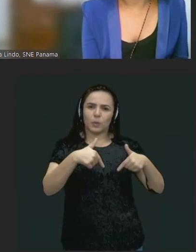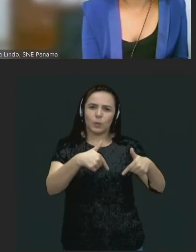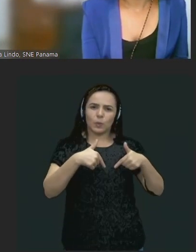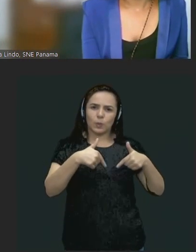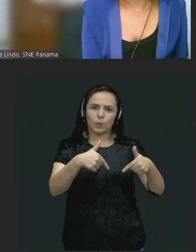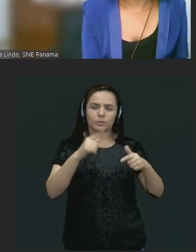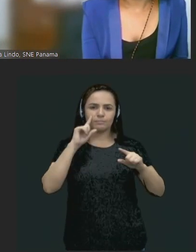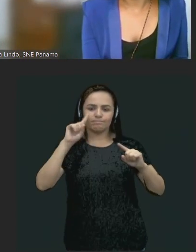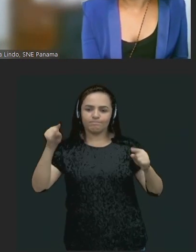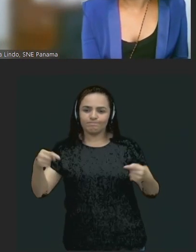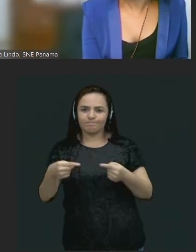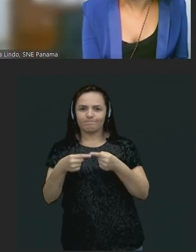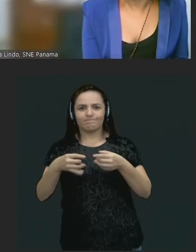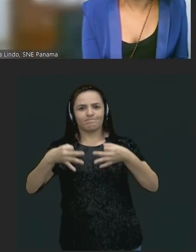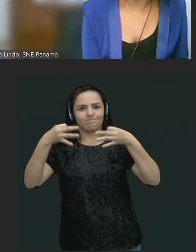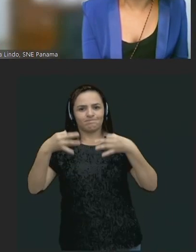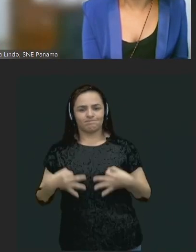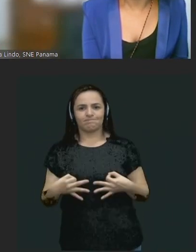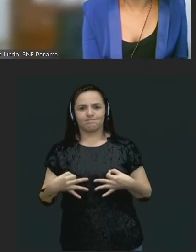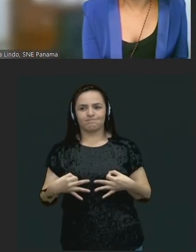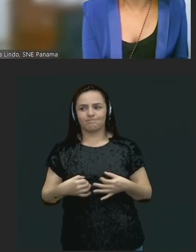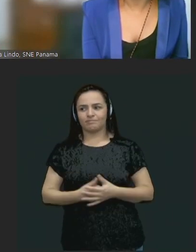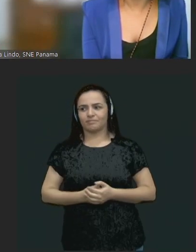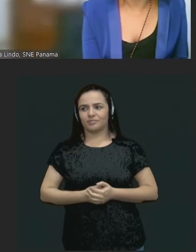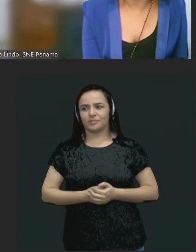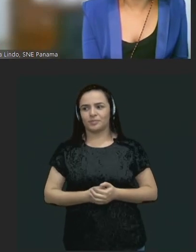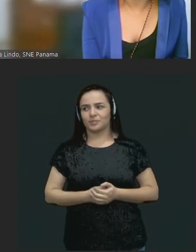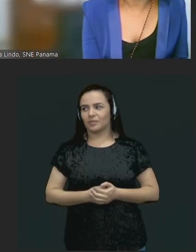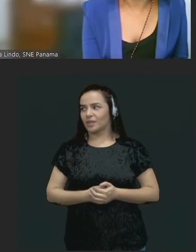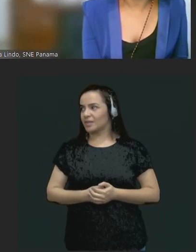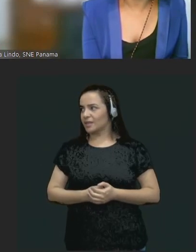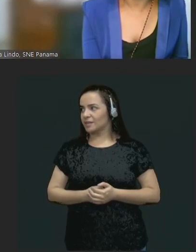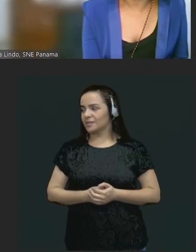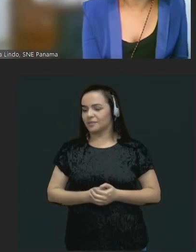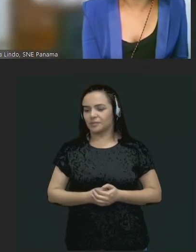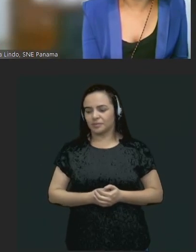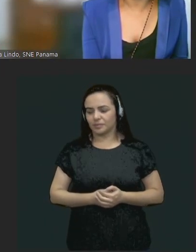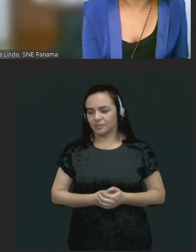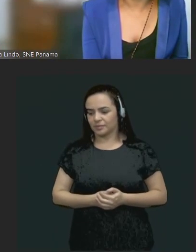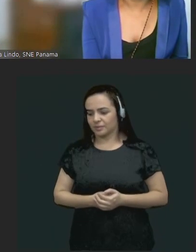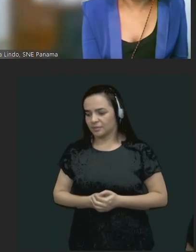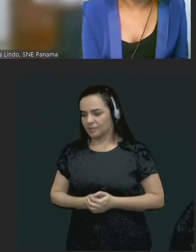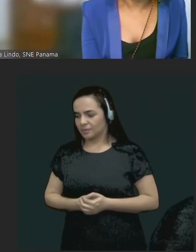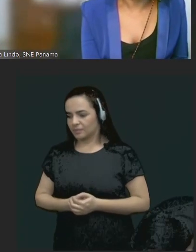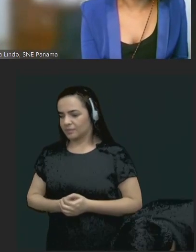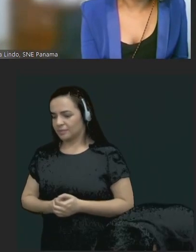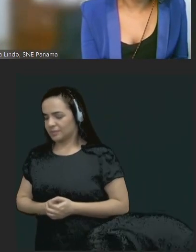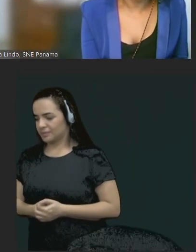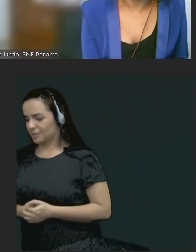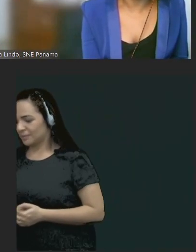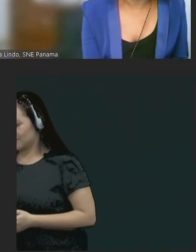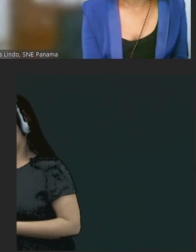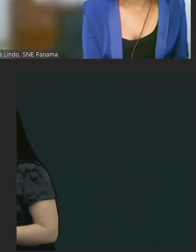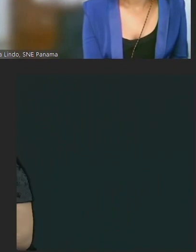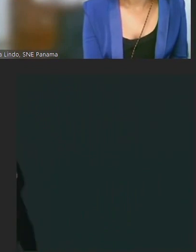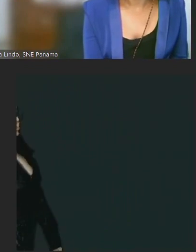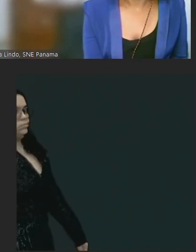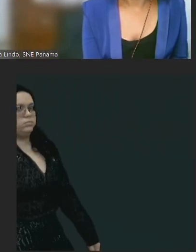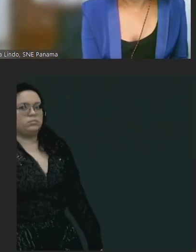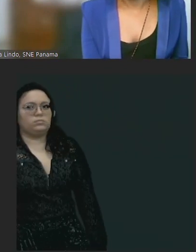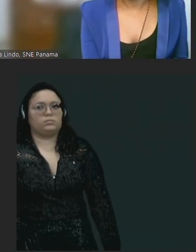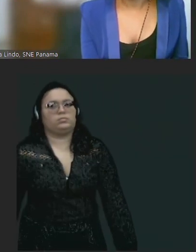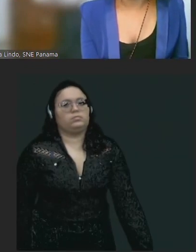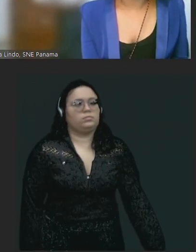finished this year, including the measuring of the level of investment that the country needs to be done